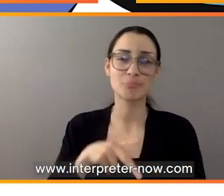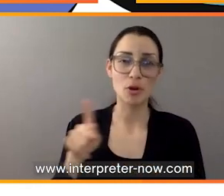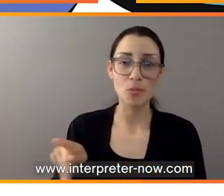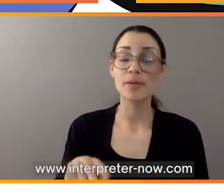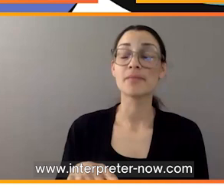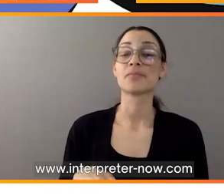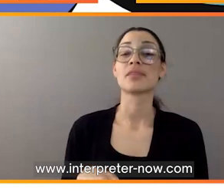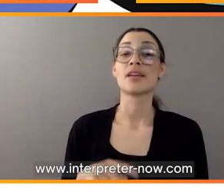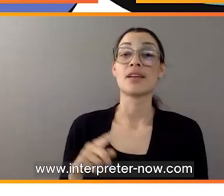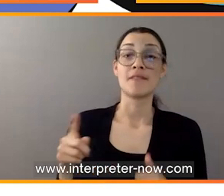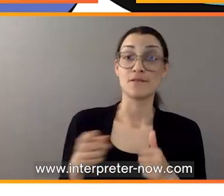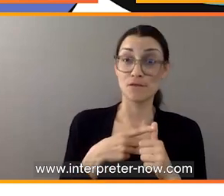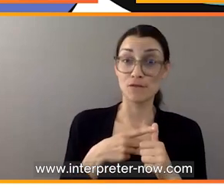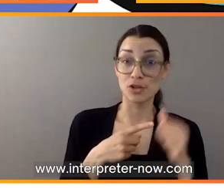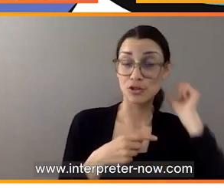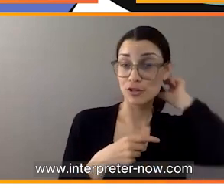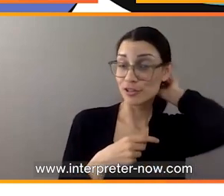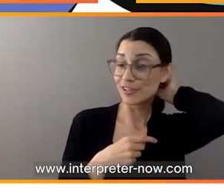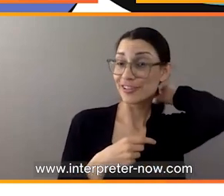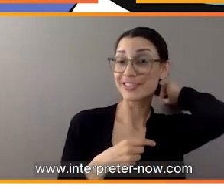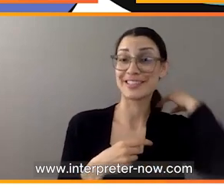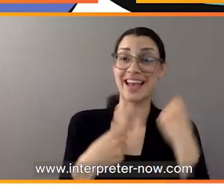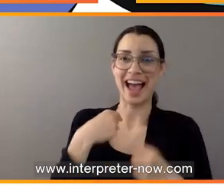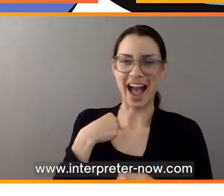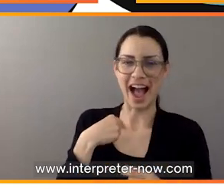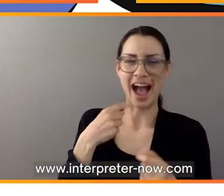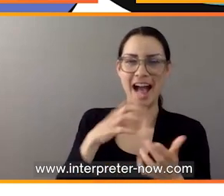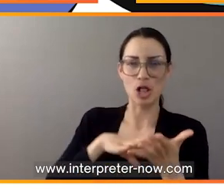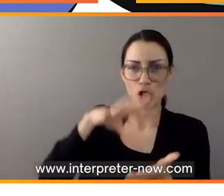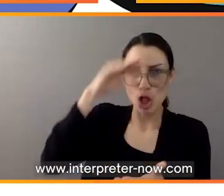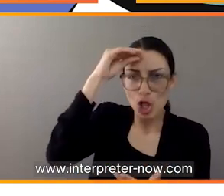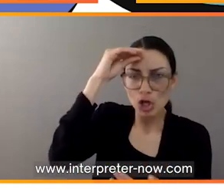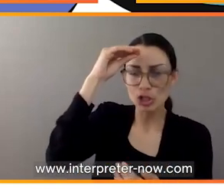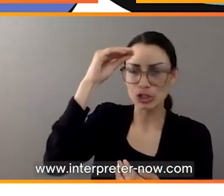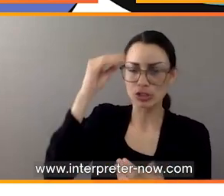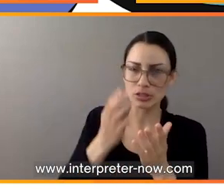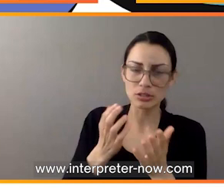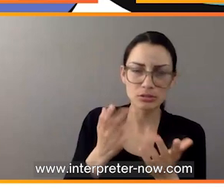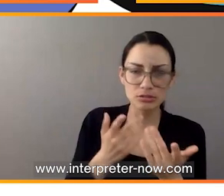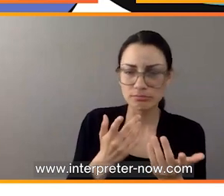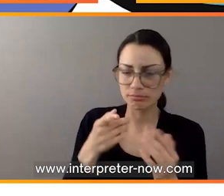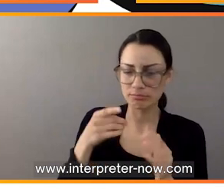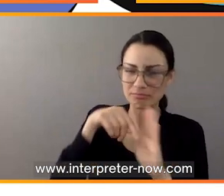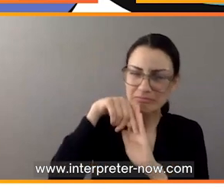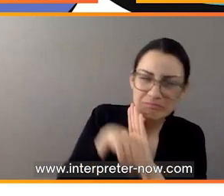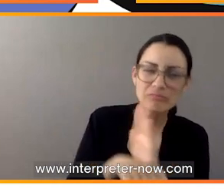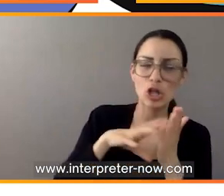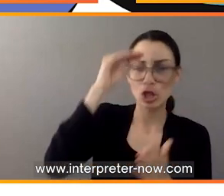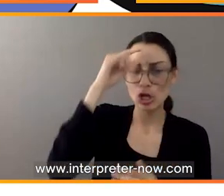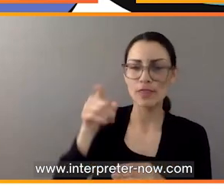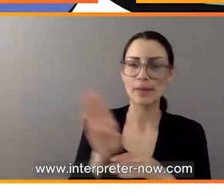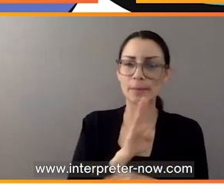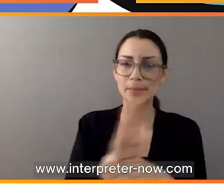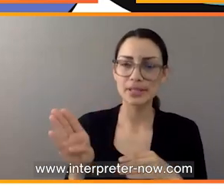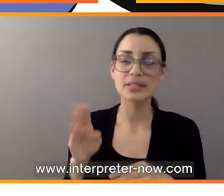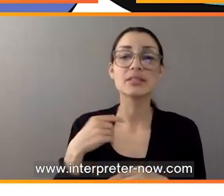I went and really understood and learned the business as it is today. There were 2 companies that came together. So I spent time in stores on